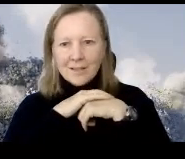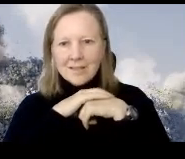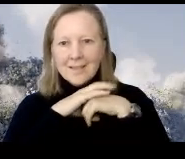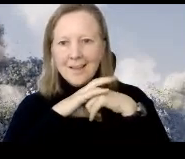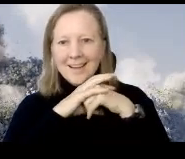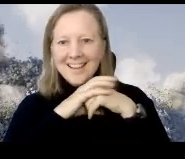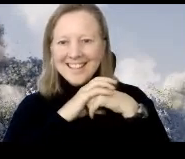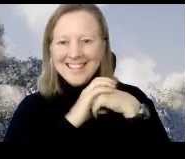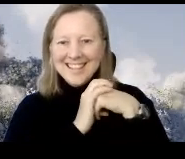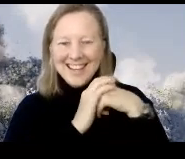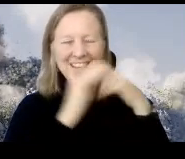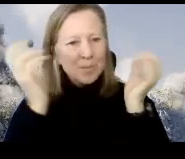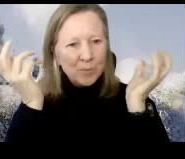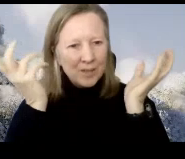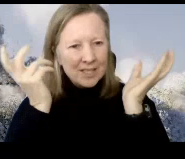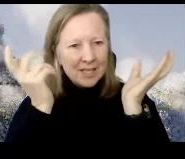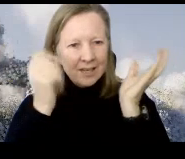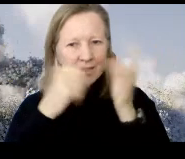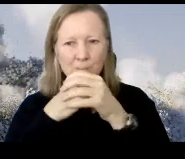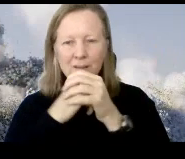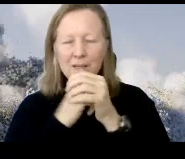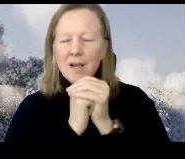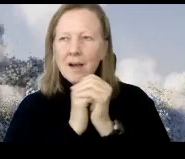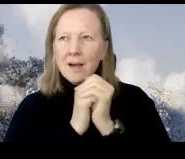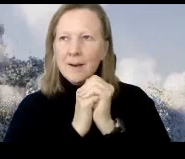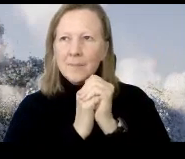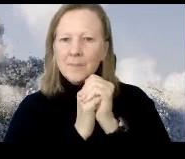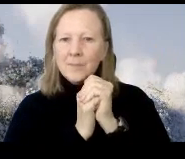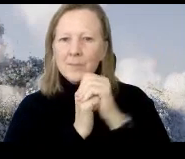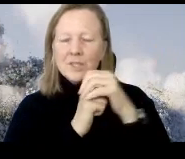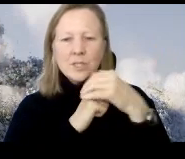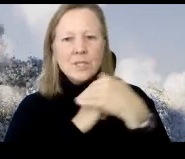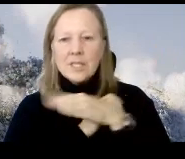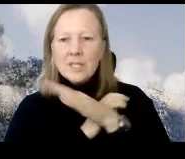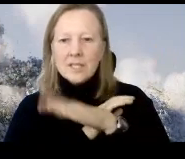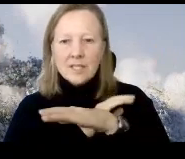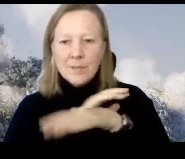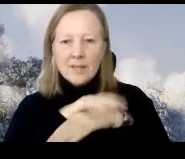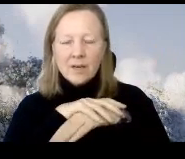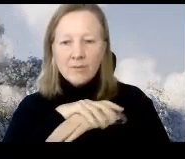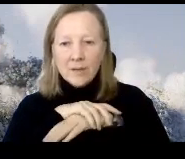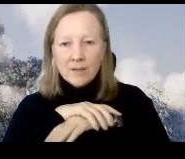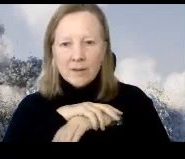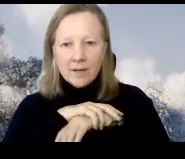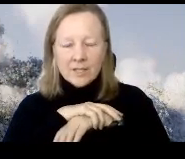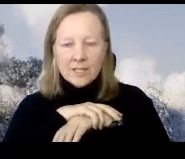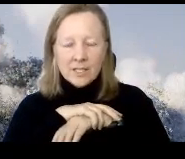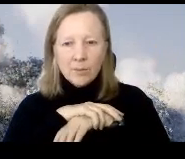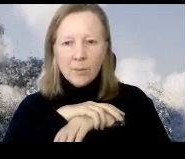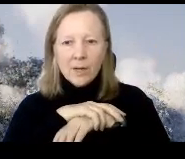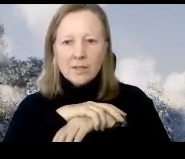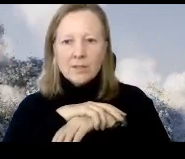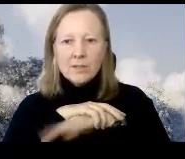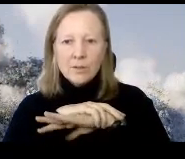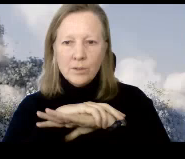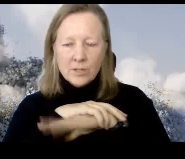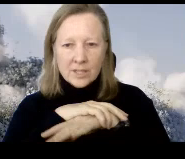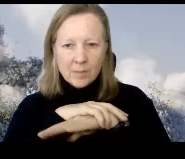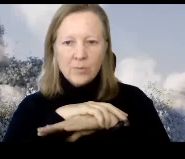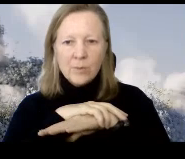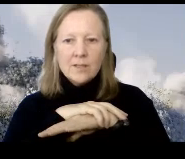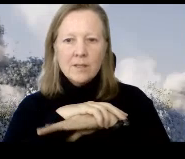get a 6. And I can't remember what it is in IELTS, but so it's just an assessment that our funder, IRCC, requires.